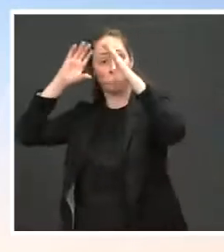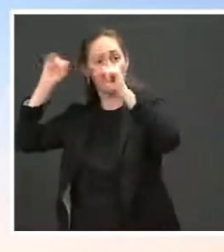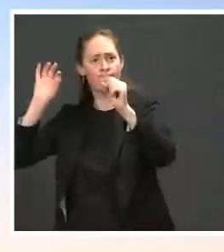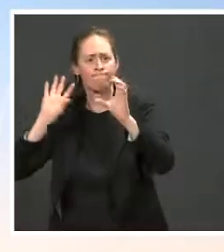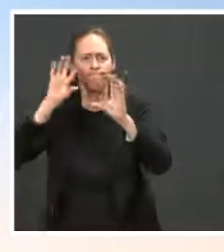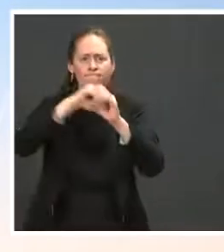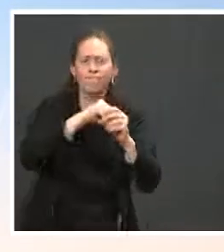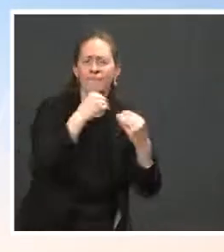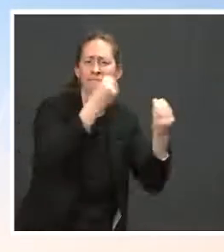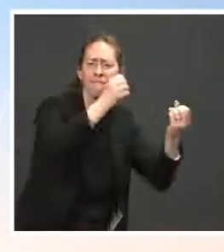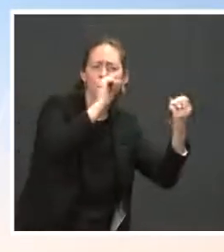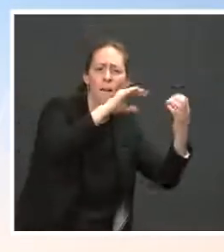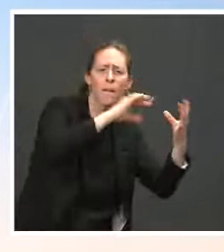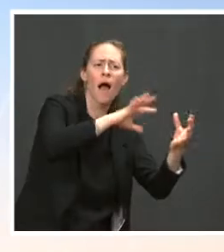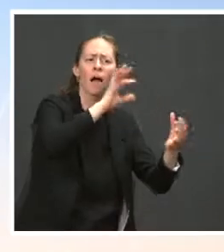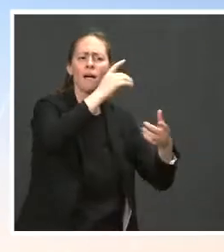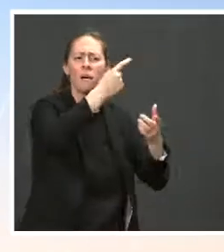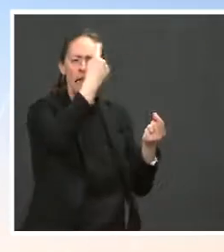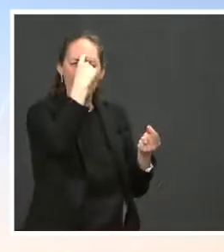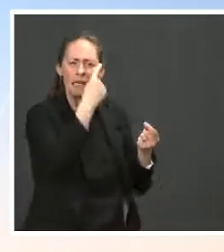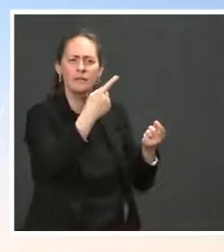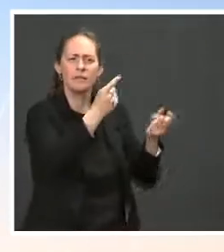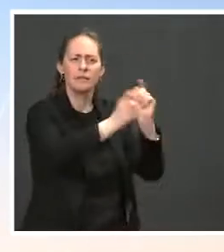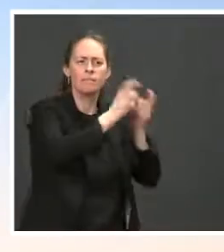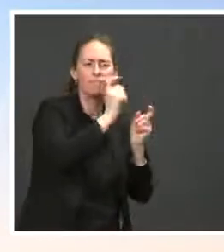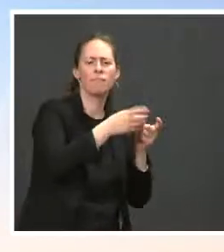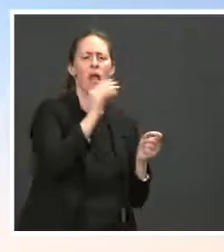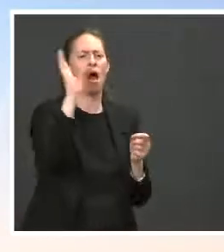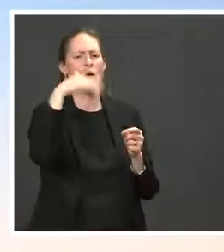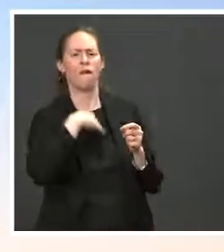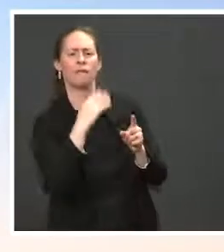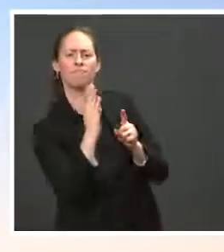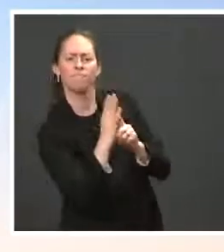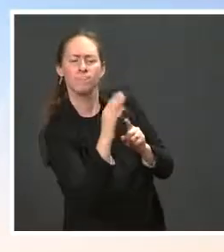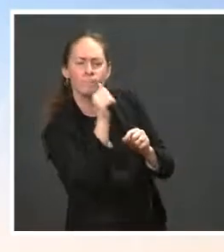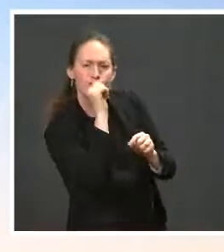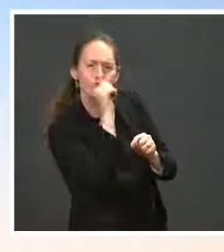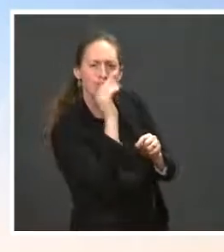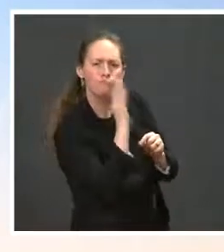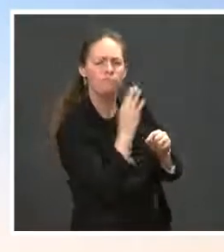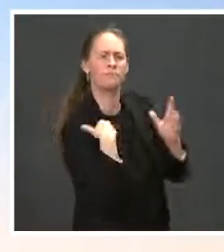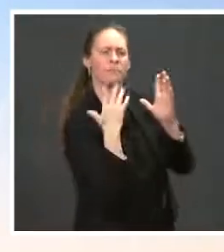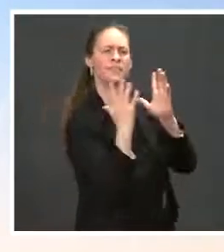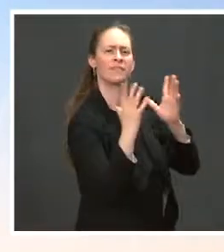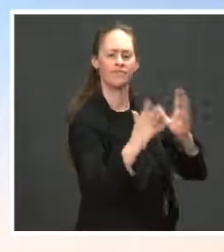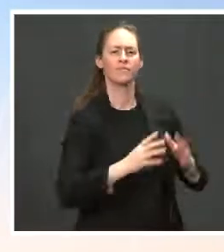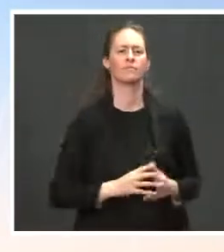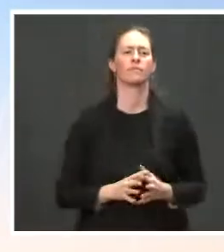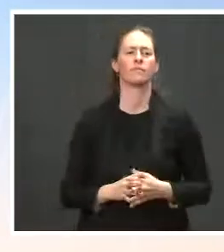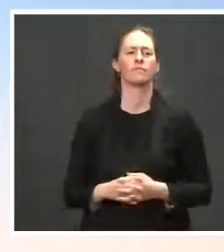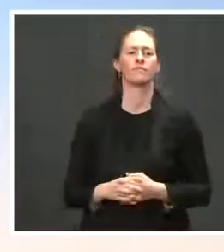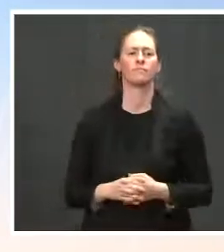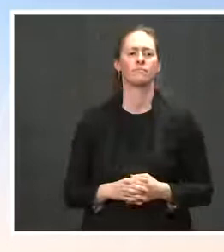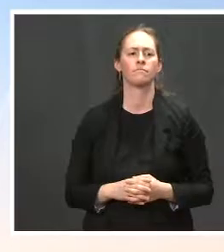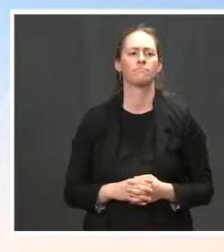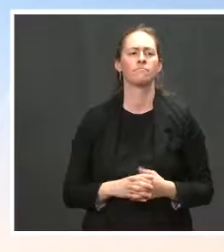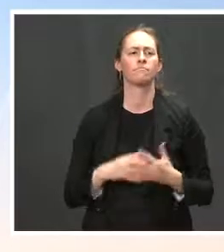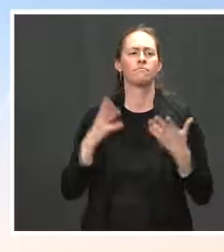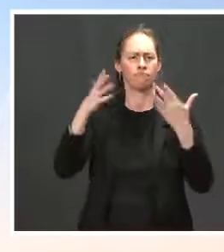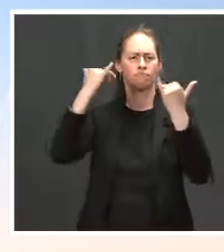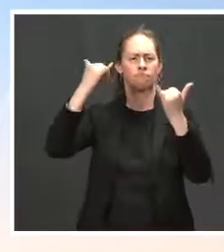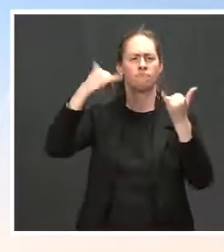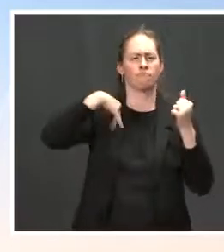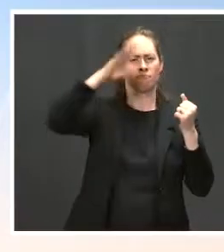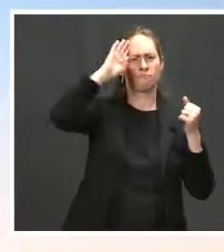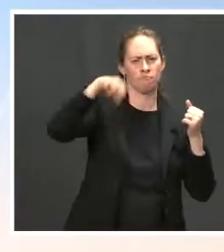also to leave space for those conversations to happen. Because you mentioned the negotiations on the Hill as a separate entity from this White House.